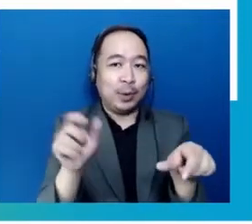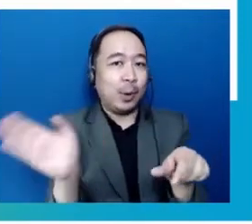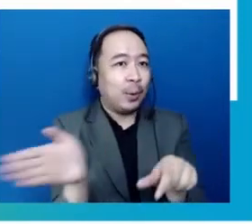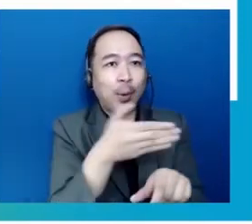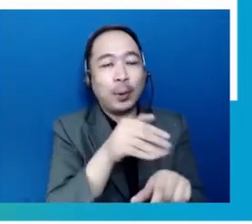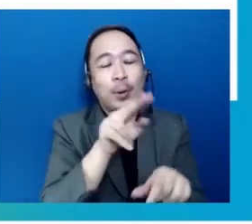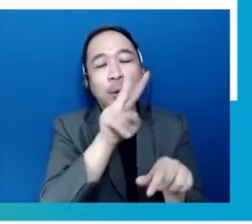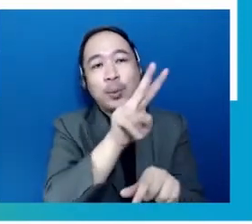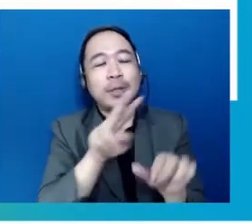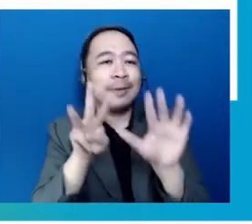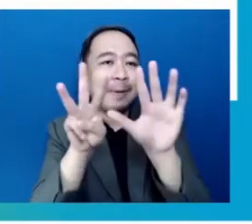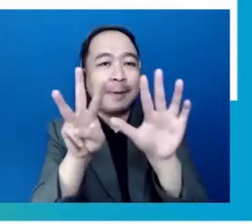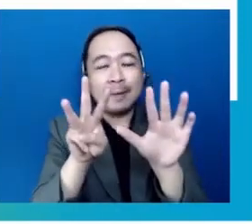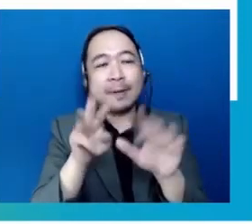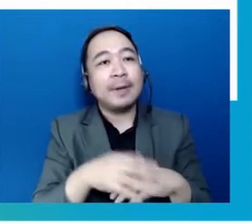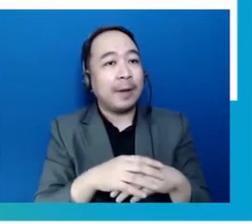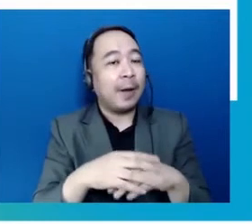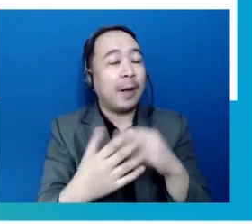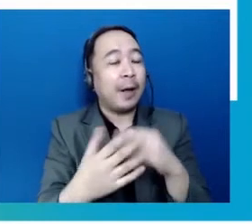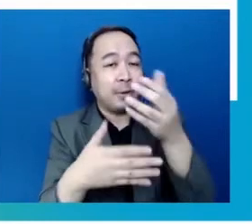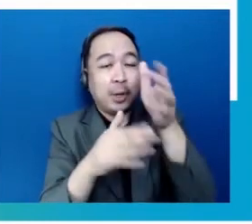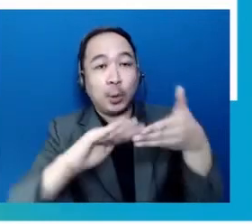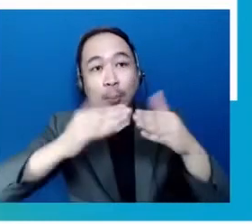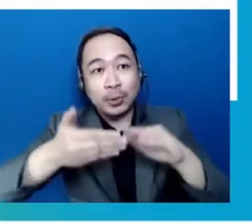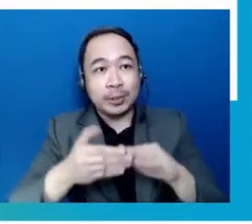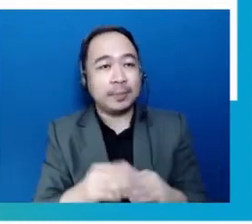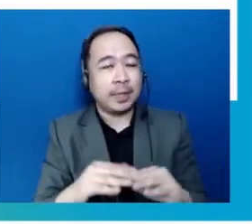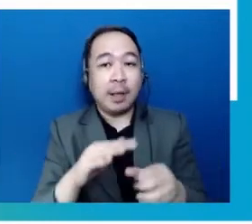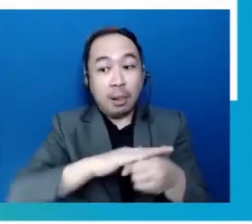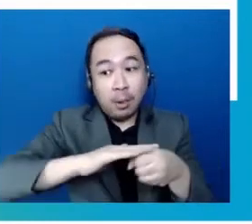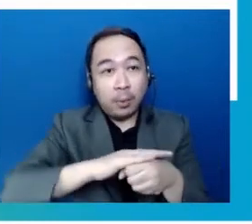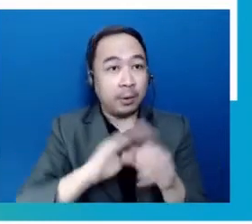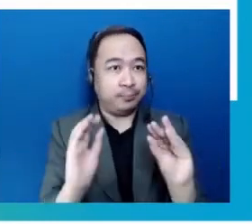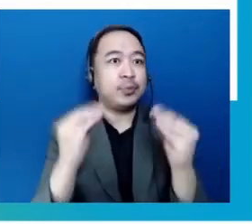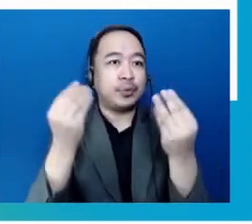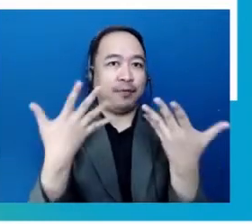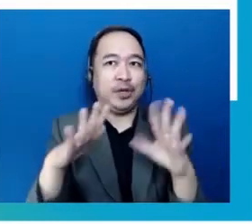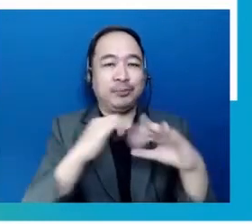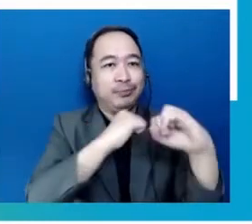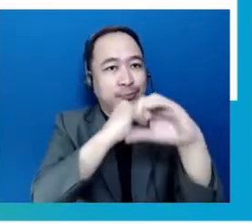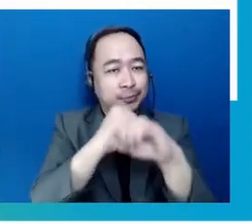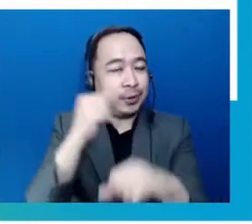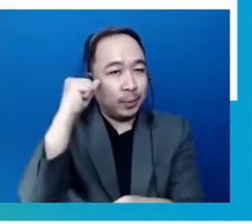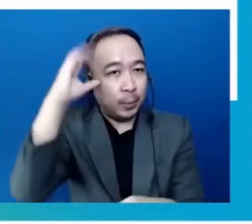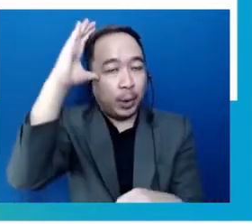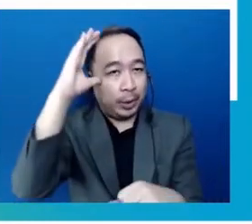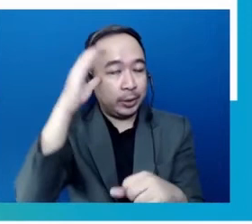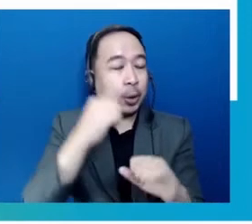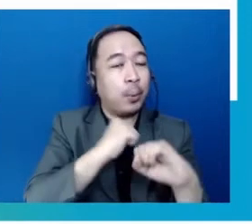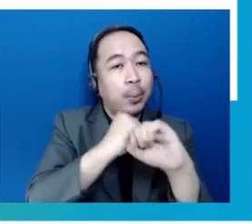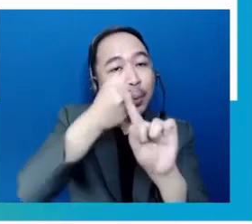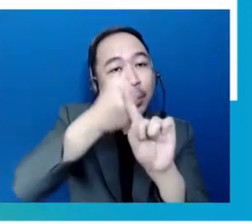communities. Local youth have successfully raised awareness to promote 3R. Those are